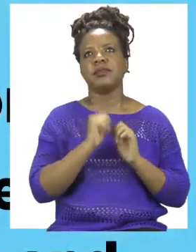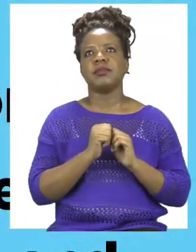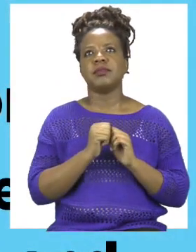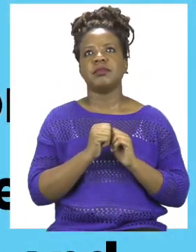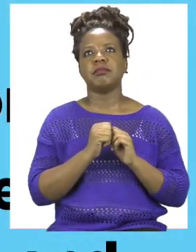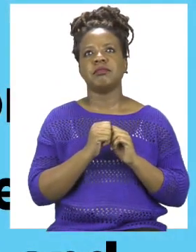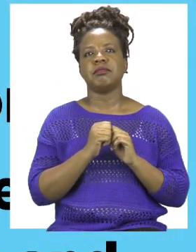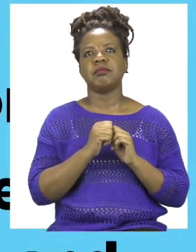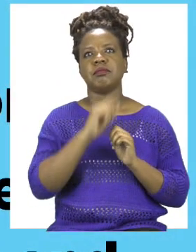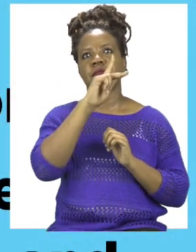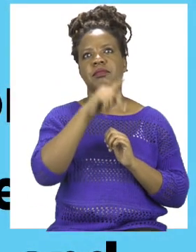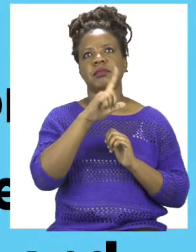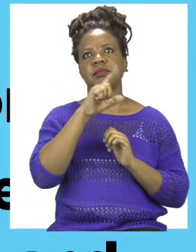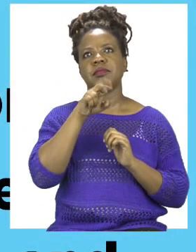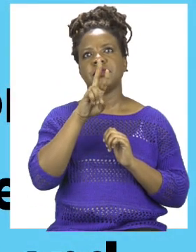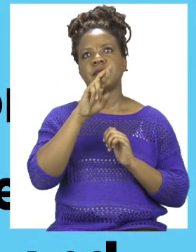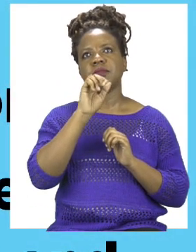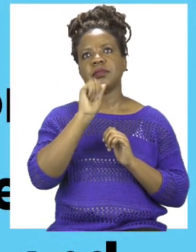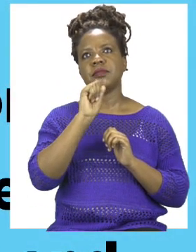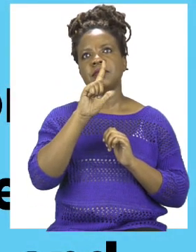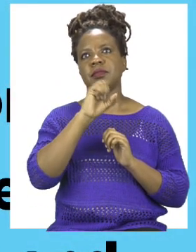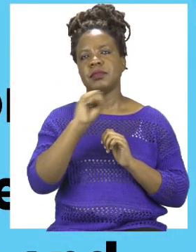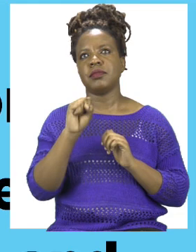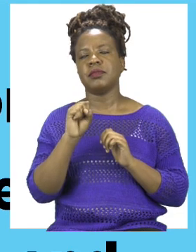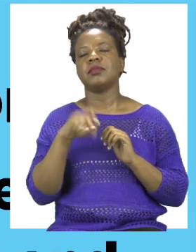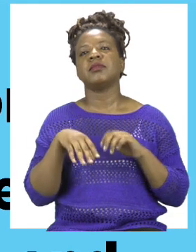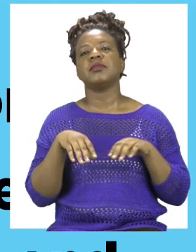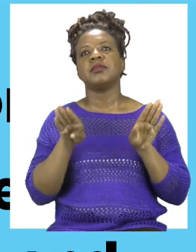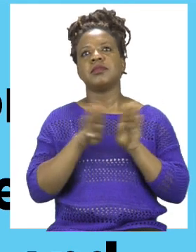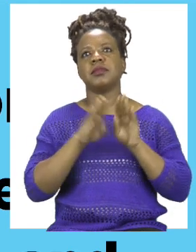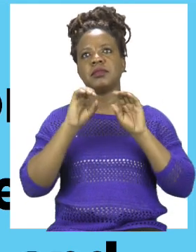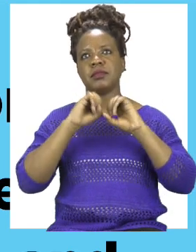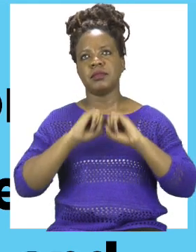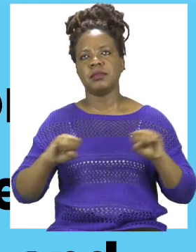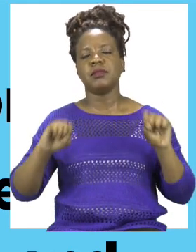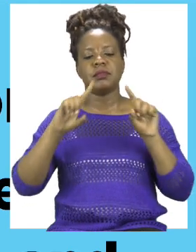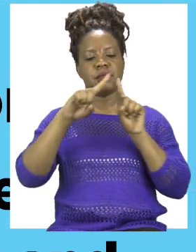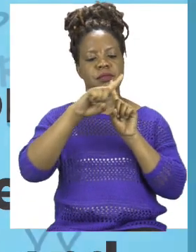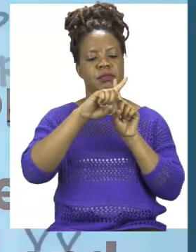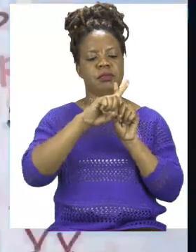about plurals, decision making, and multiplication.